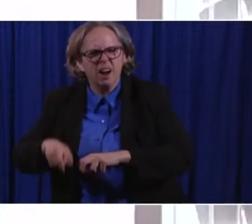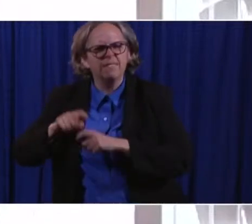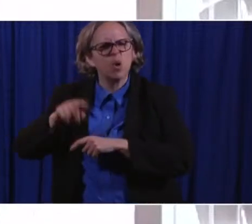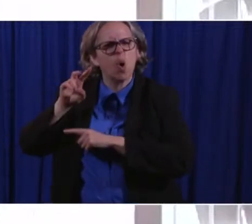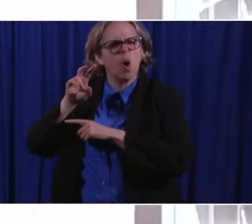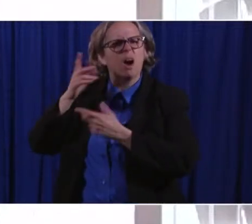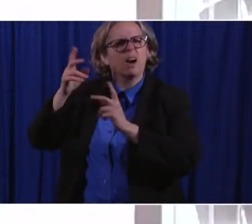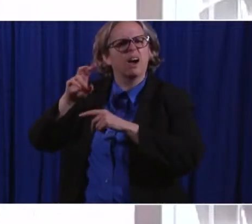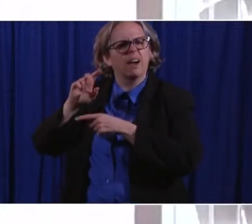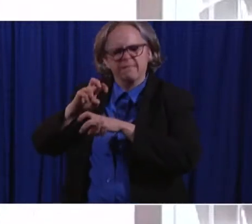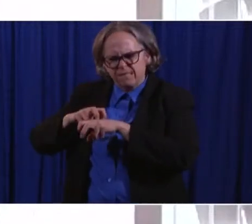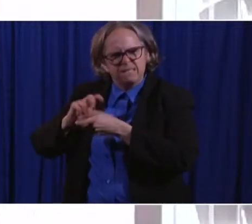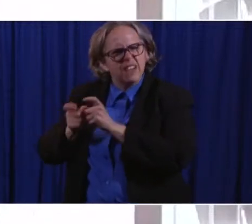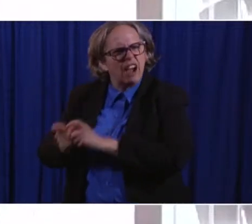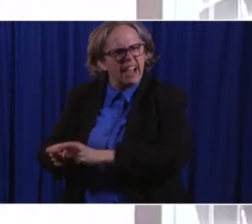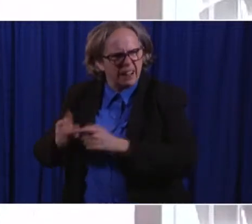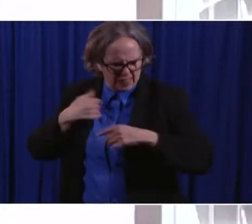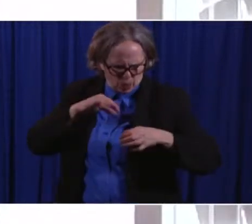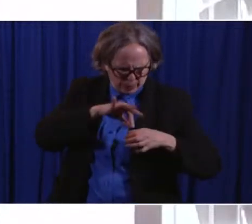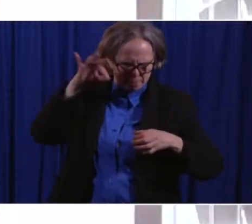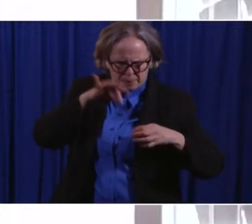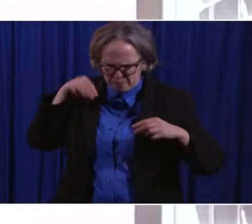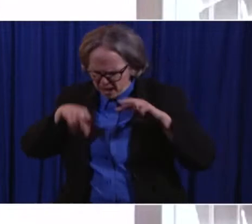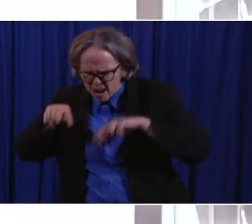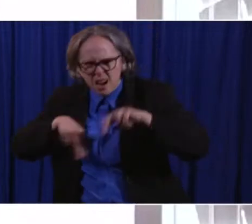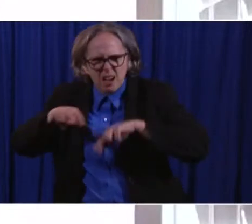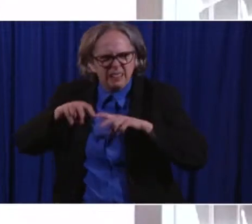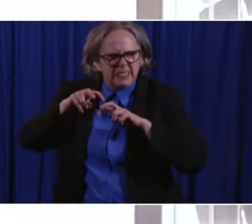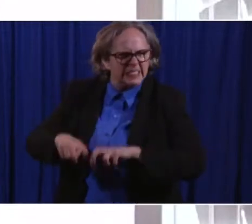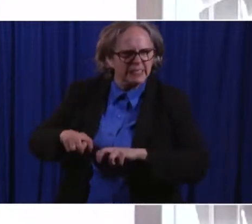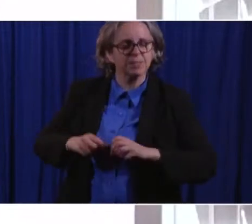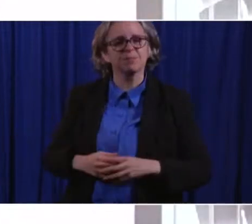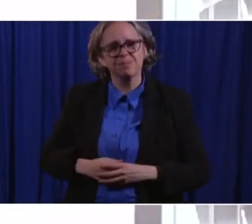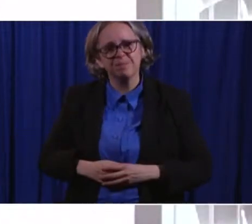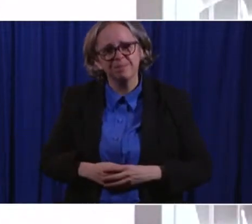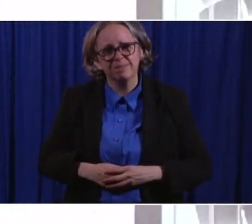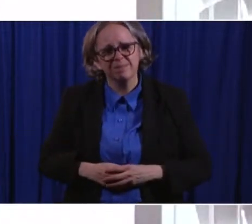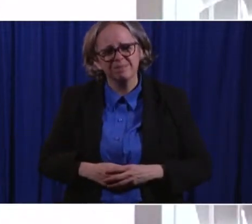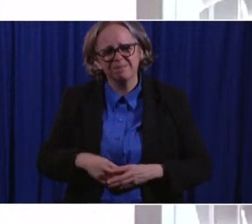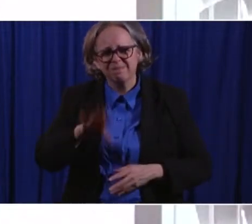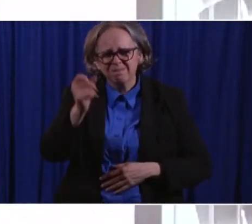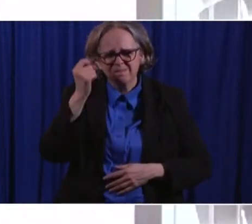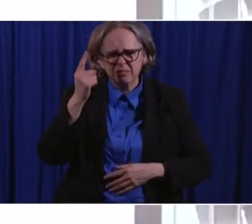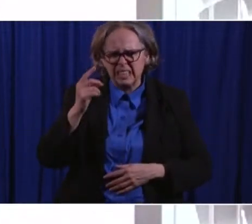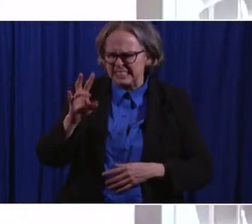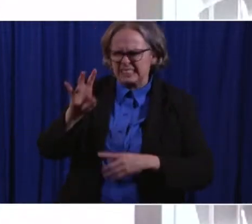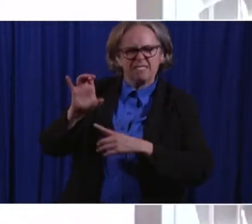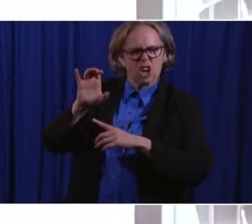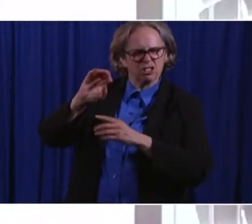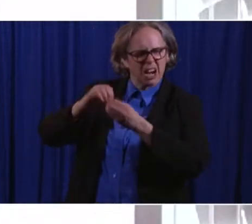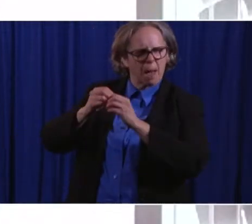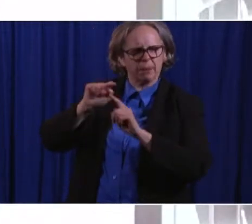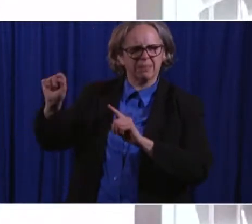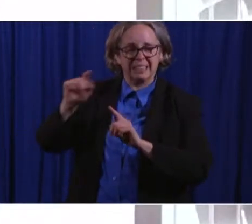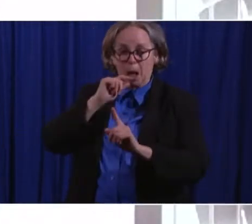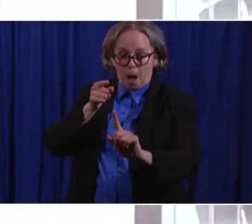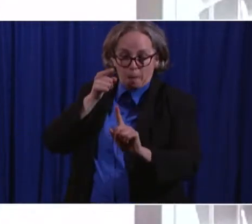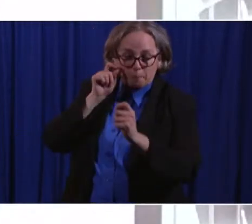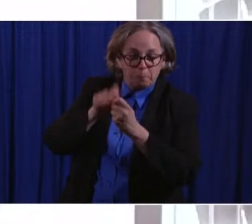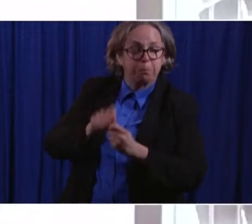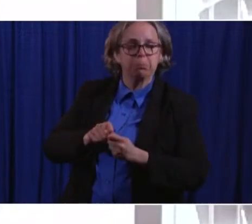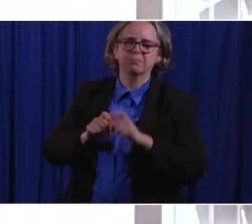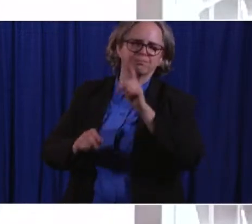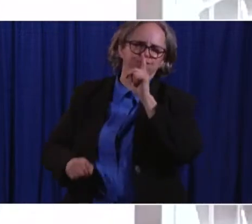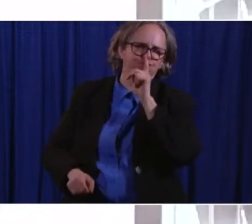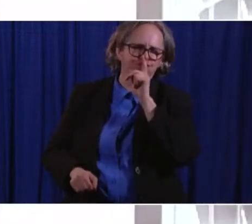at these numbers, it does not look at them in terms of the absolute number of variants, but